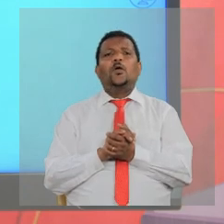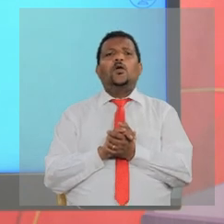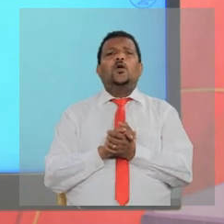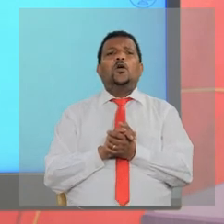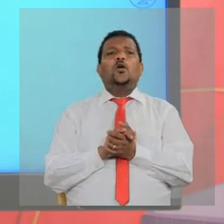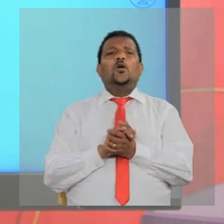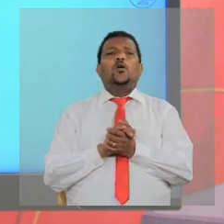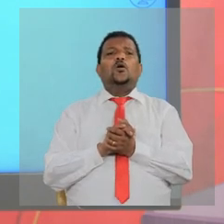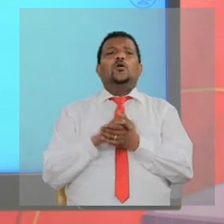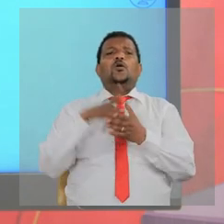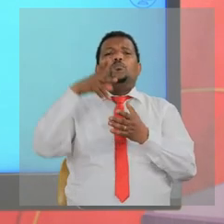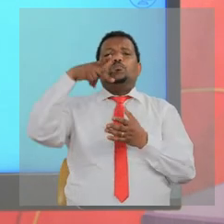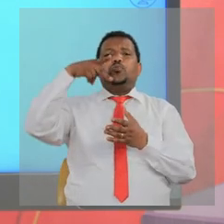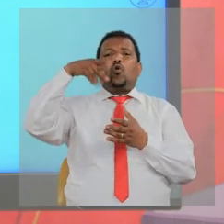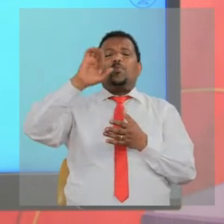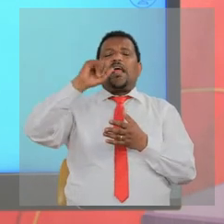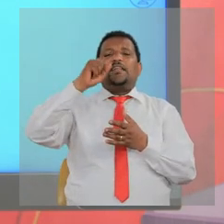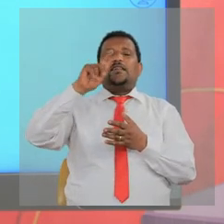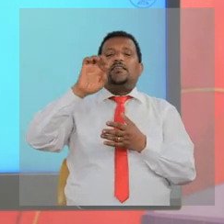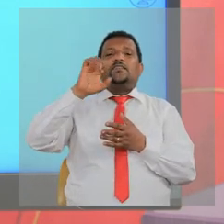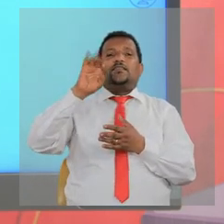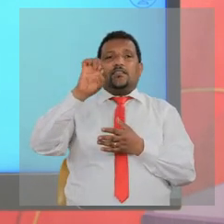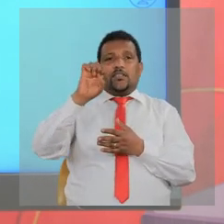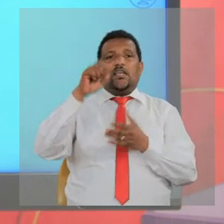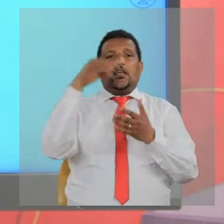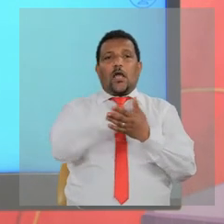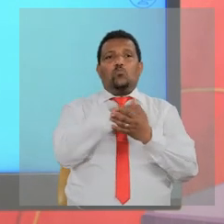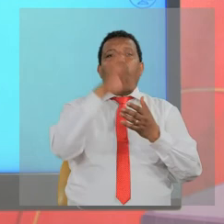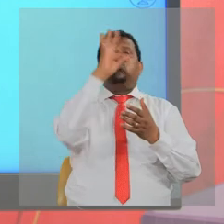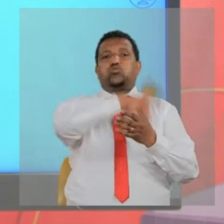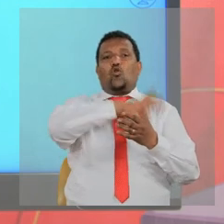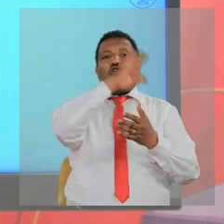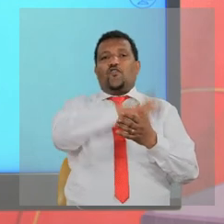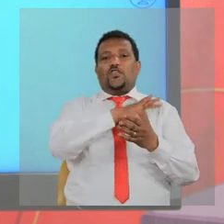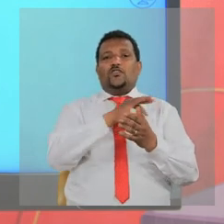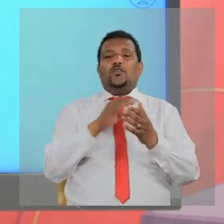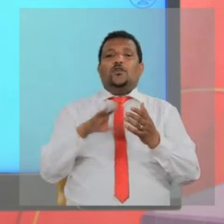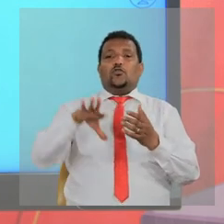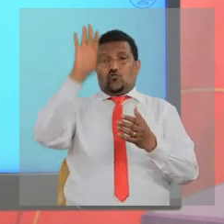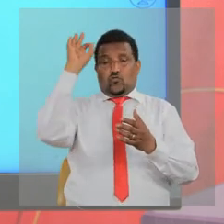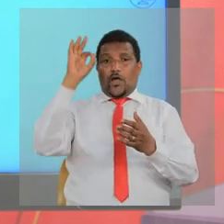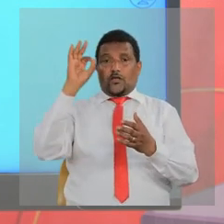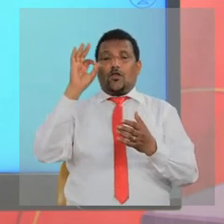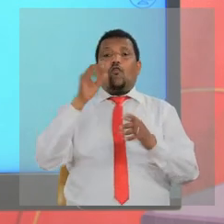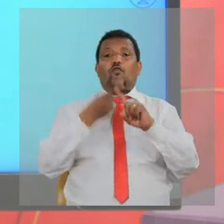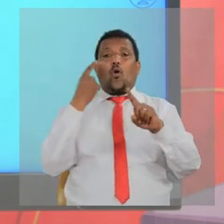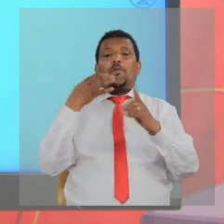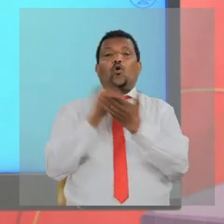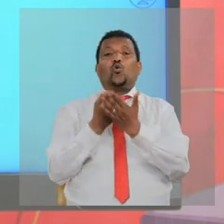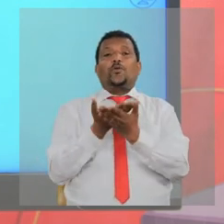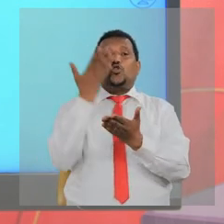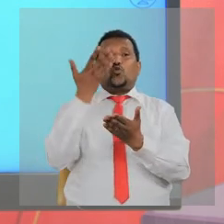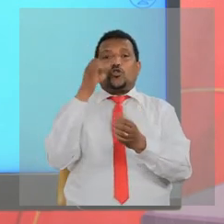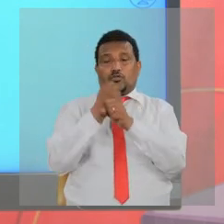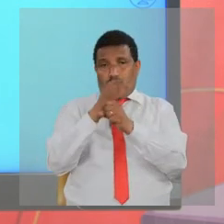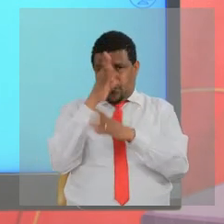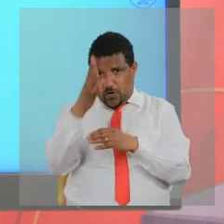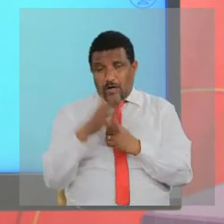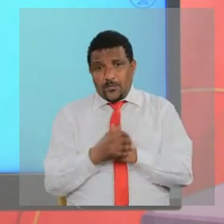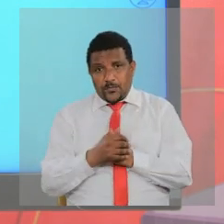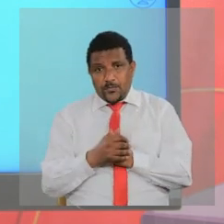The proprietor's income or profit is the reward for the economic resource entrepreneurship.